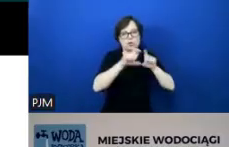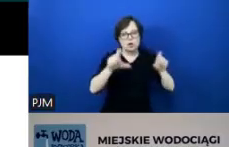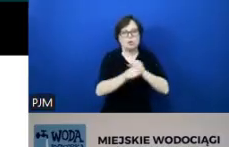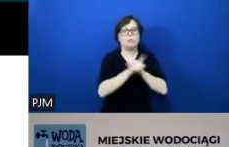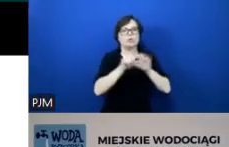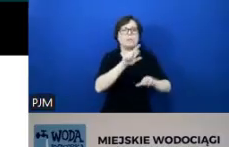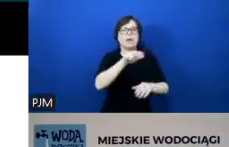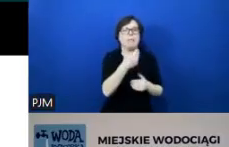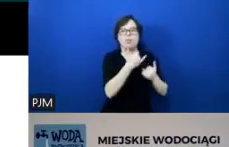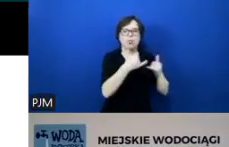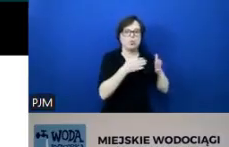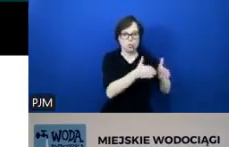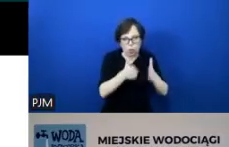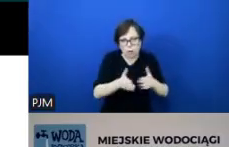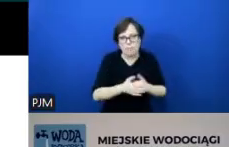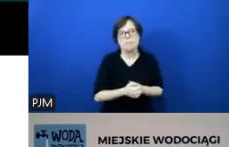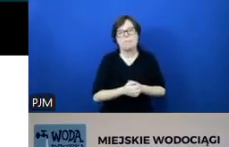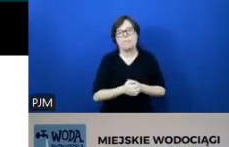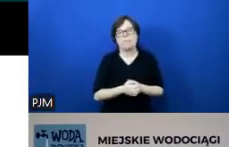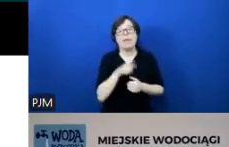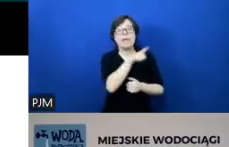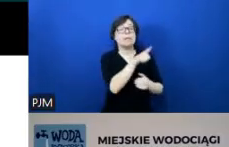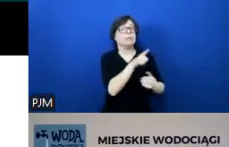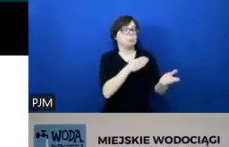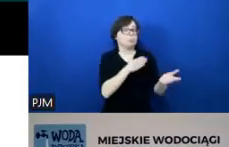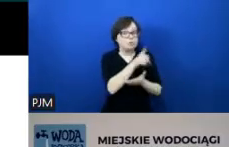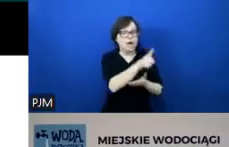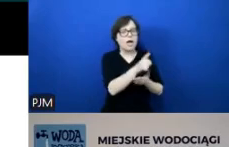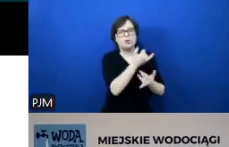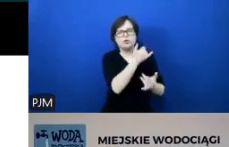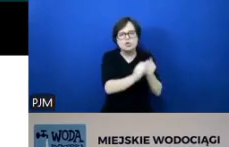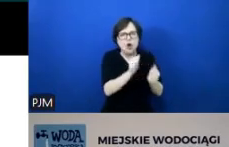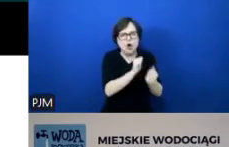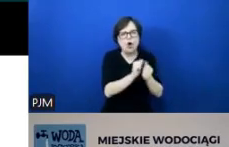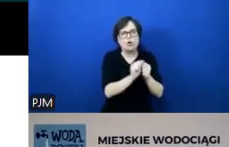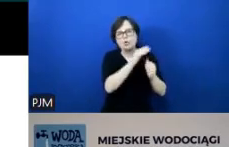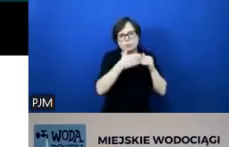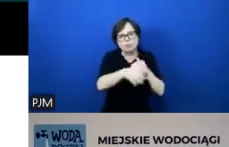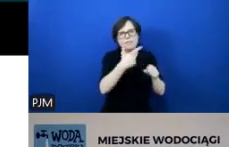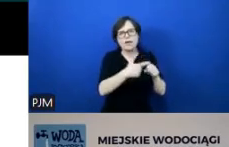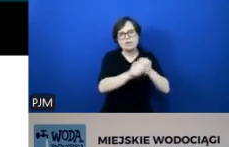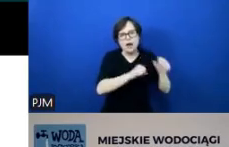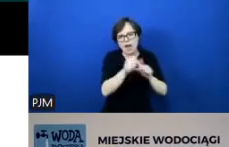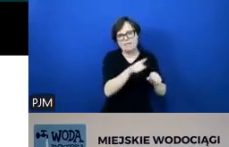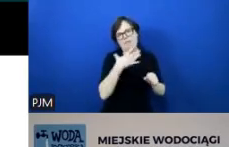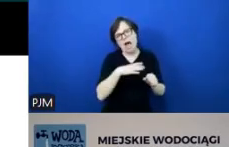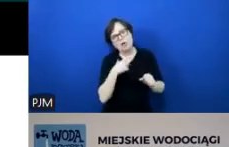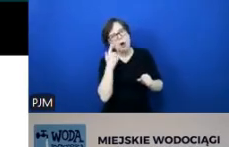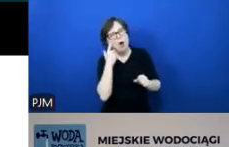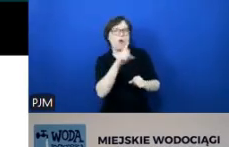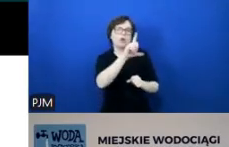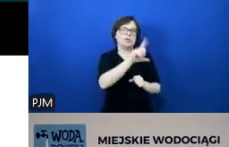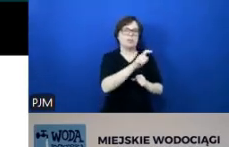3,500 buildings, 77 kilometers of roads and streets were in danger of flooding. Potential losses within the framework of 20